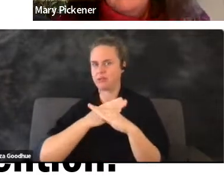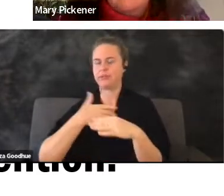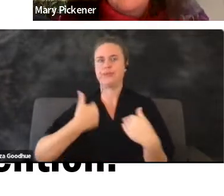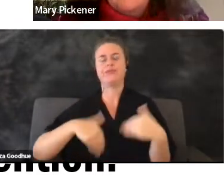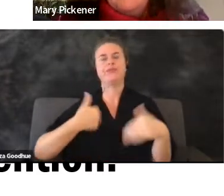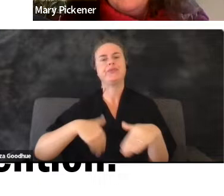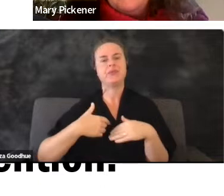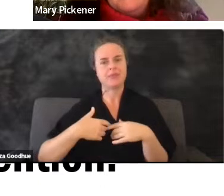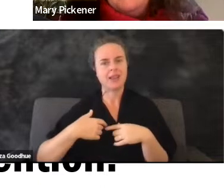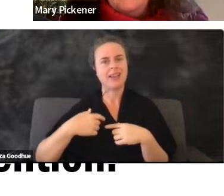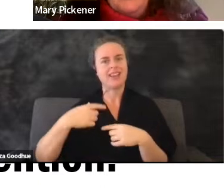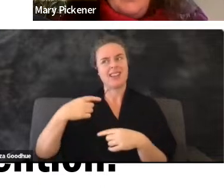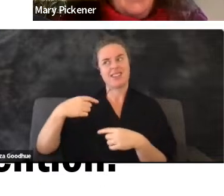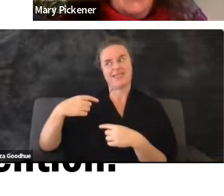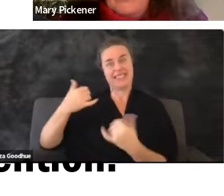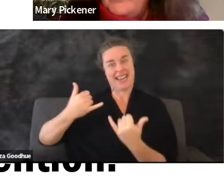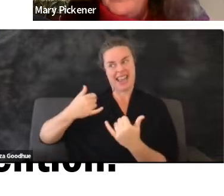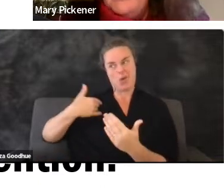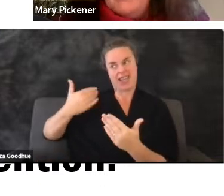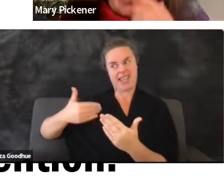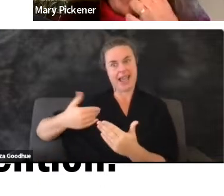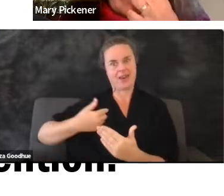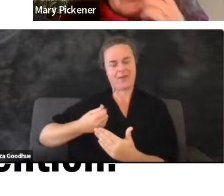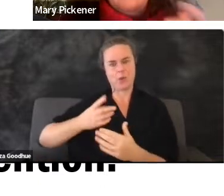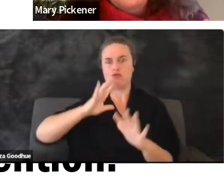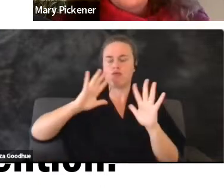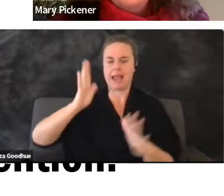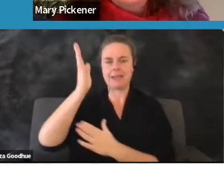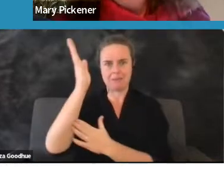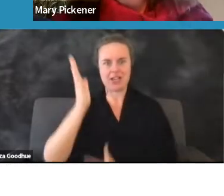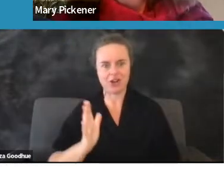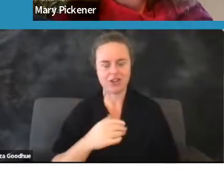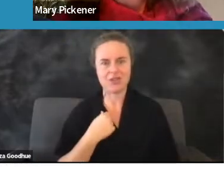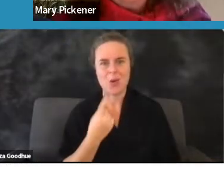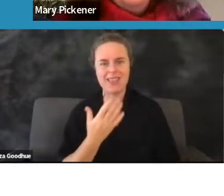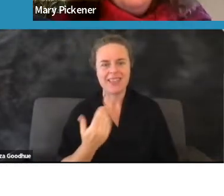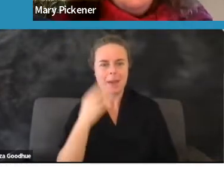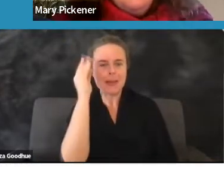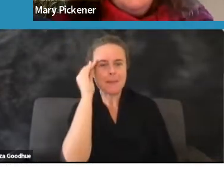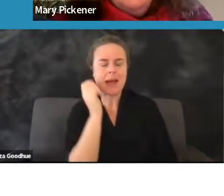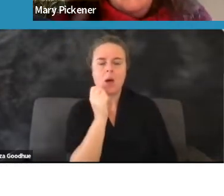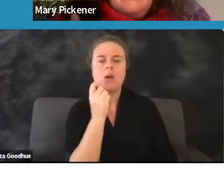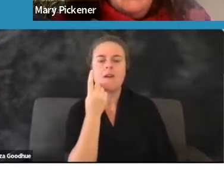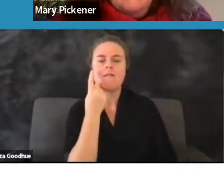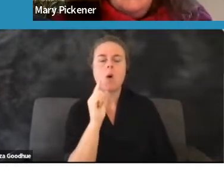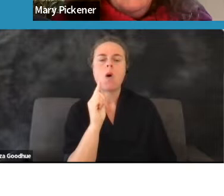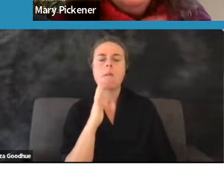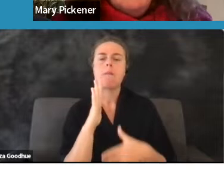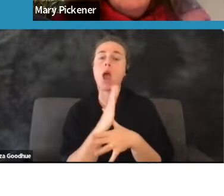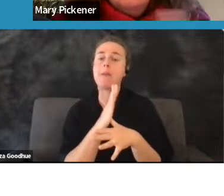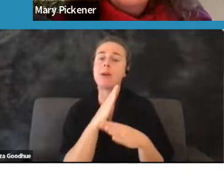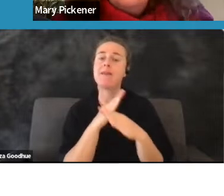great speakers. And what I was thinking about was when we do primary prevention, as